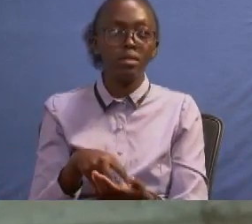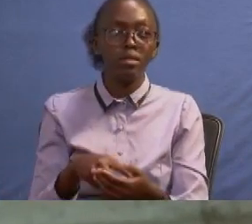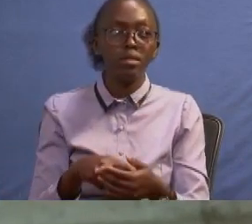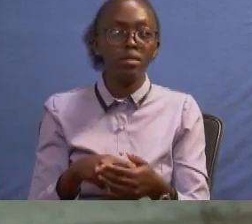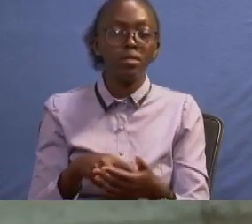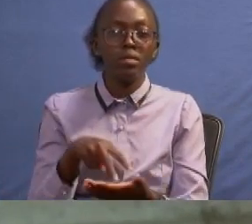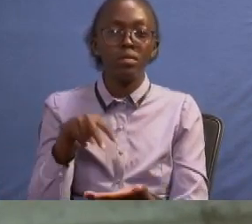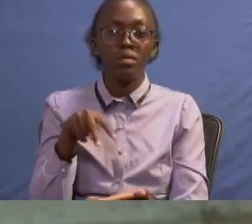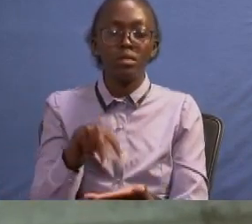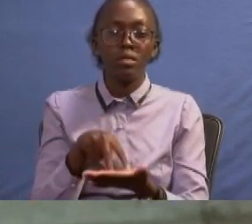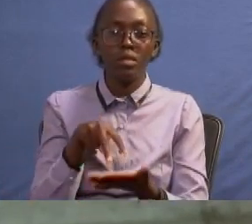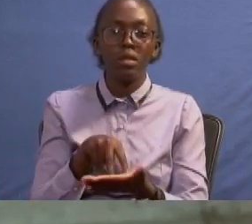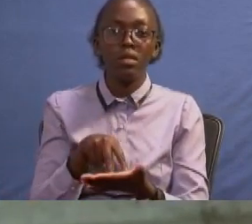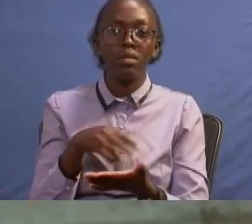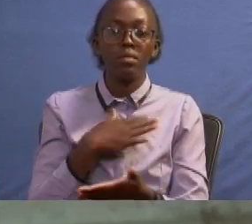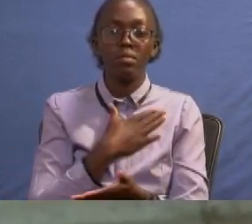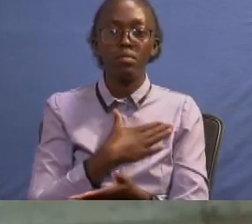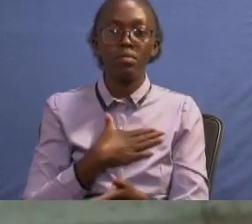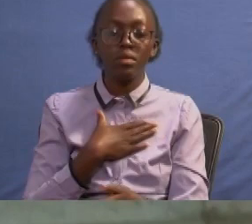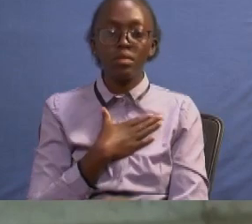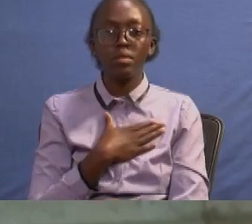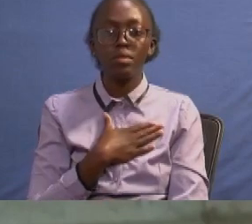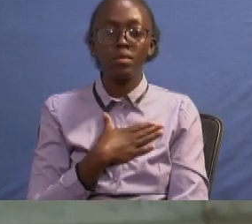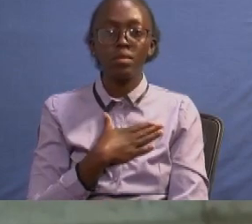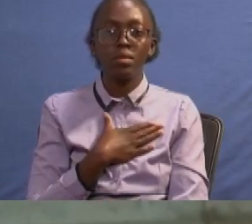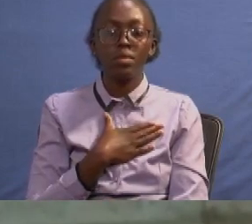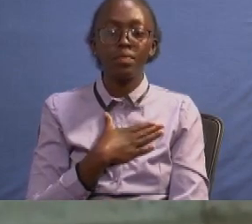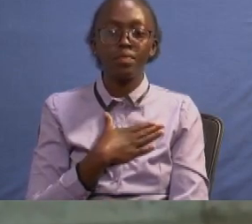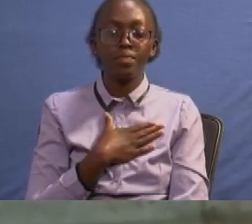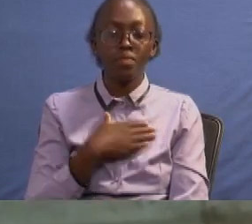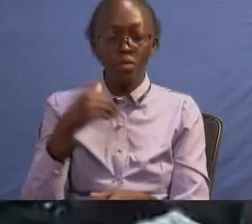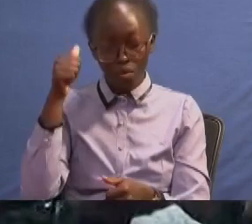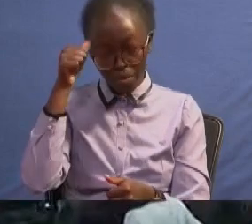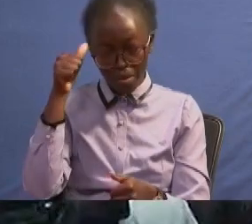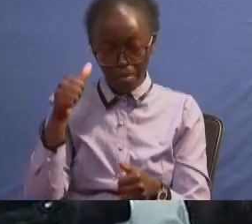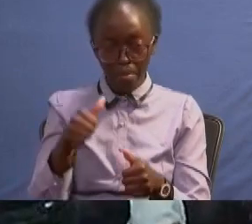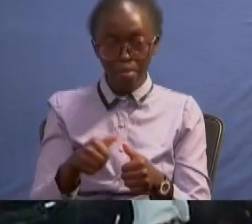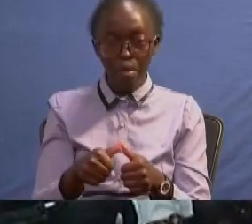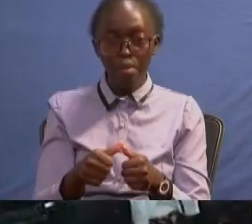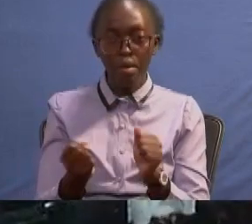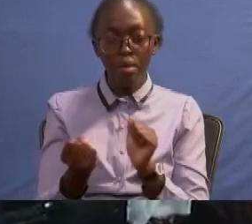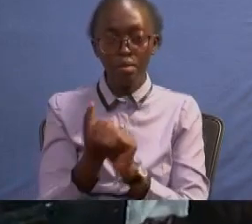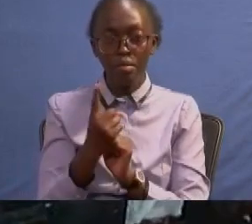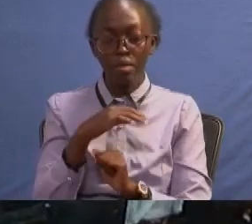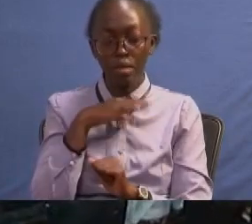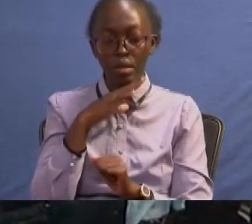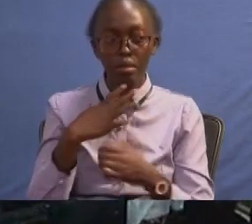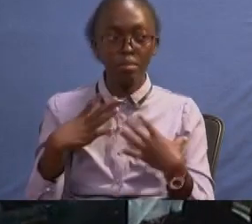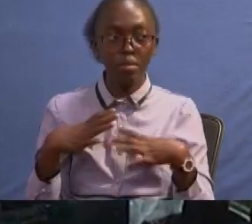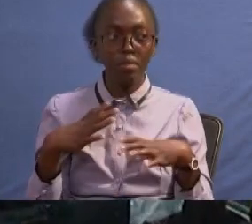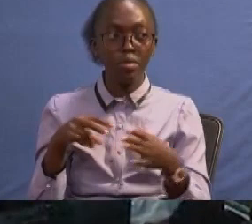for a moment of silence to the tribute of our fallen sons and